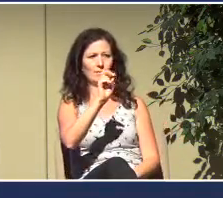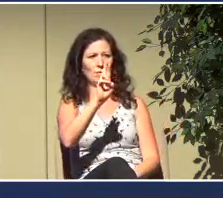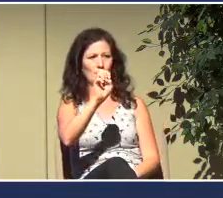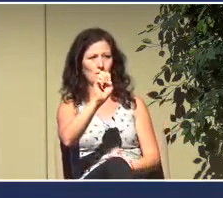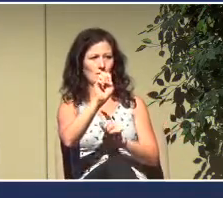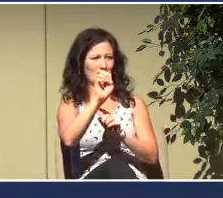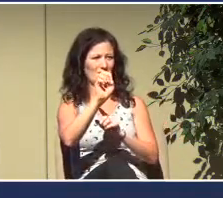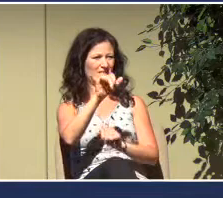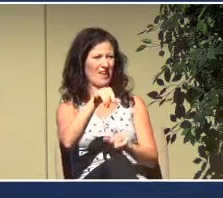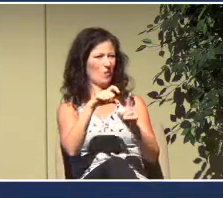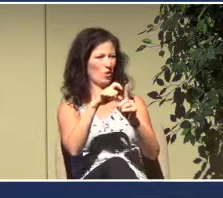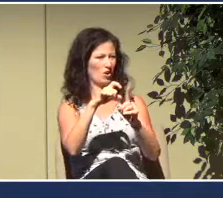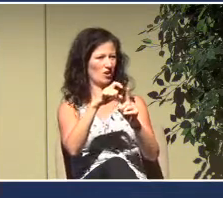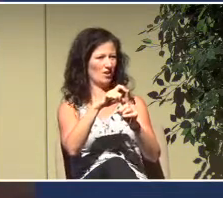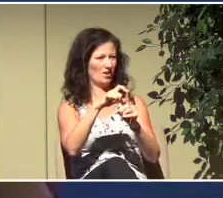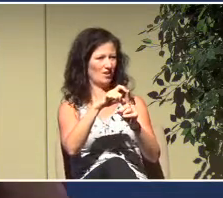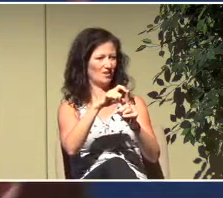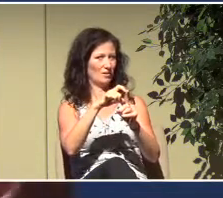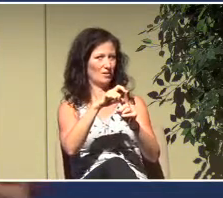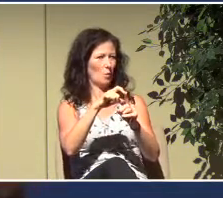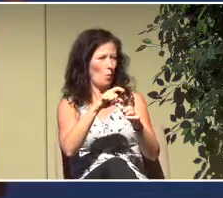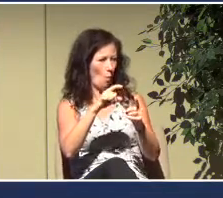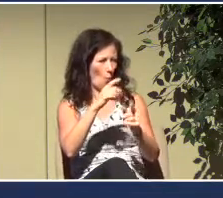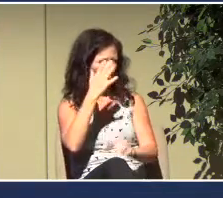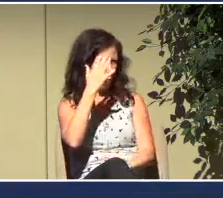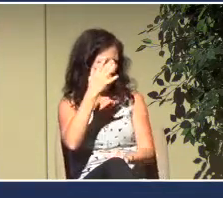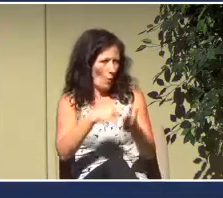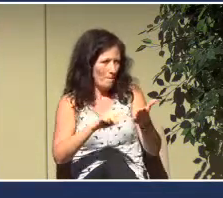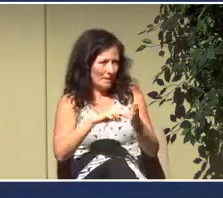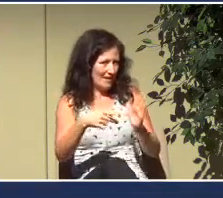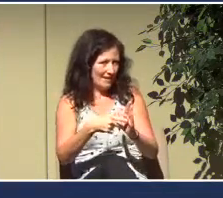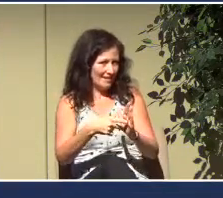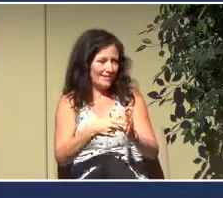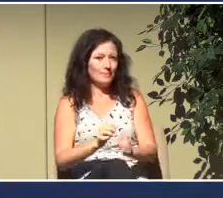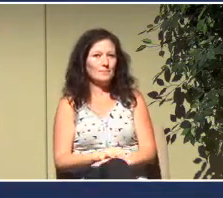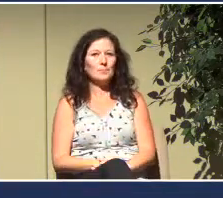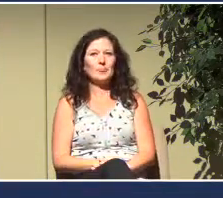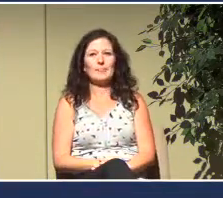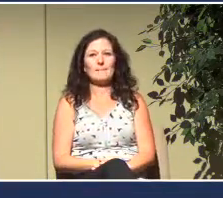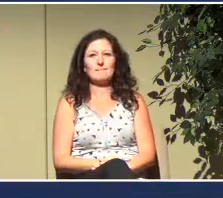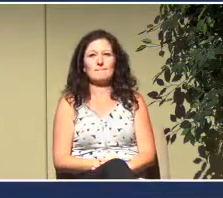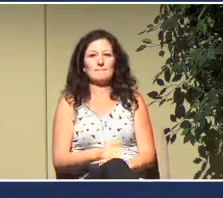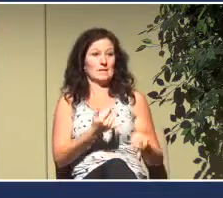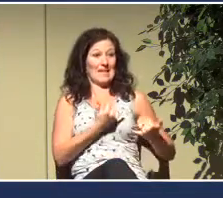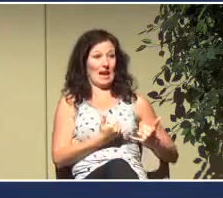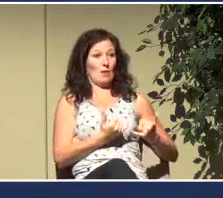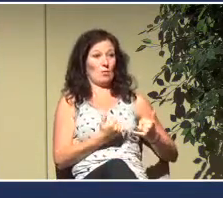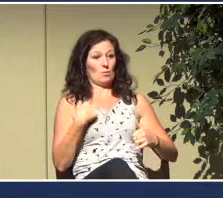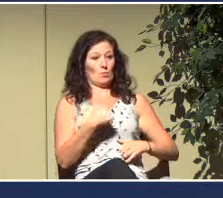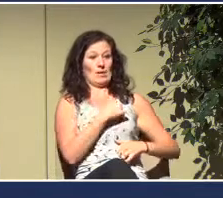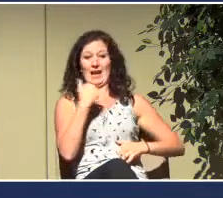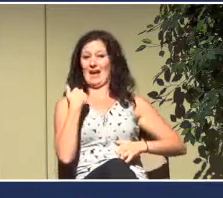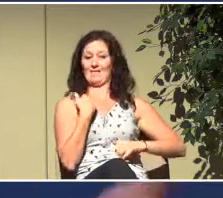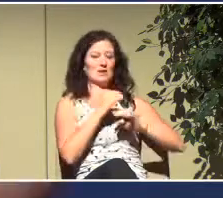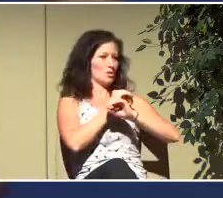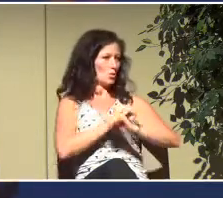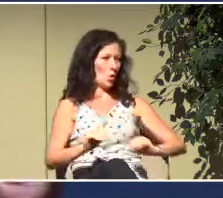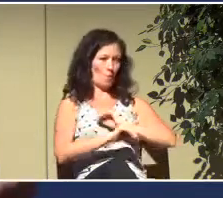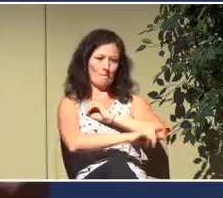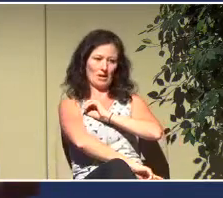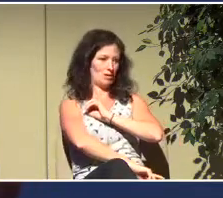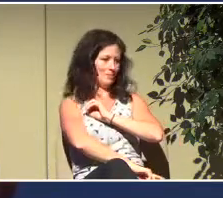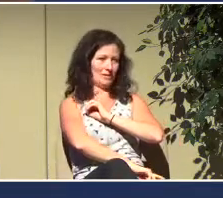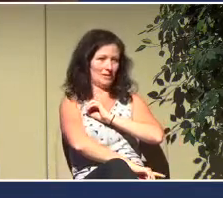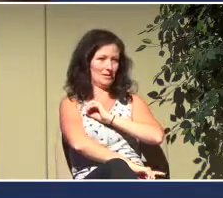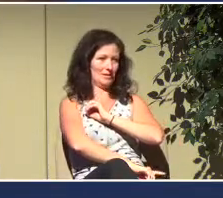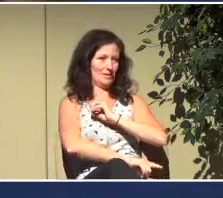for, right? Okay, so what is it there for? Well, it's there because we are under no condemnation, because we are set free from sin, because we are led